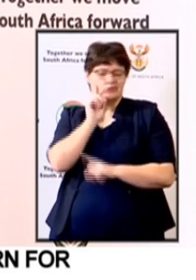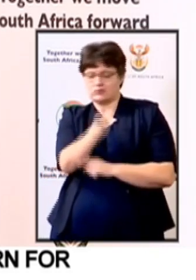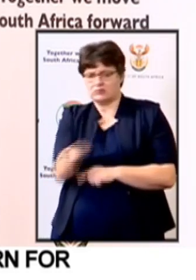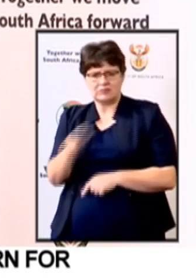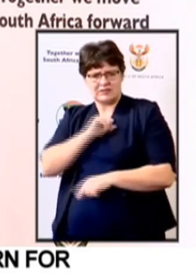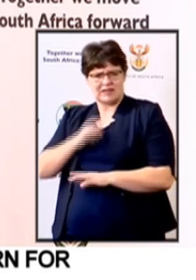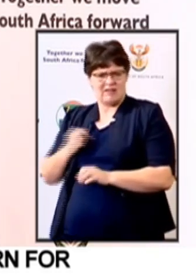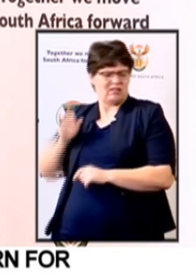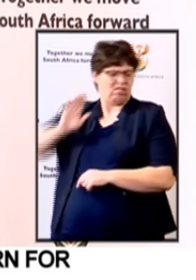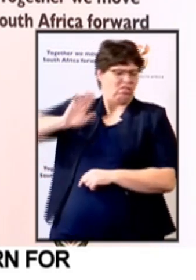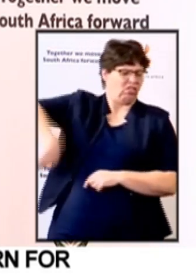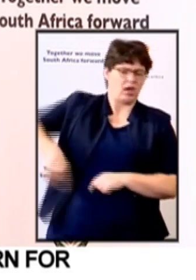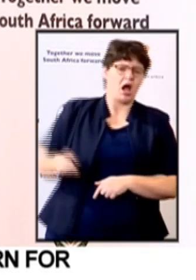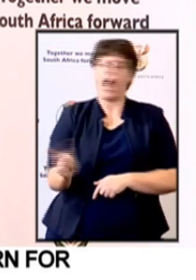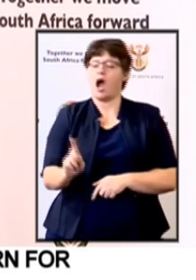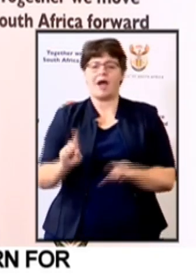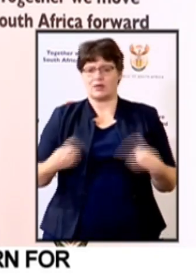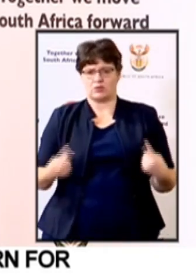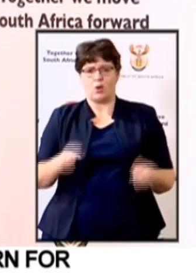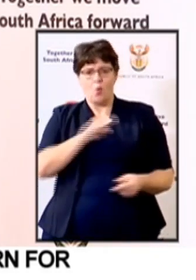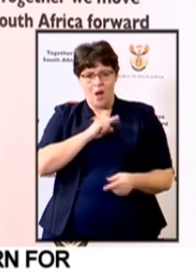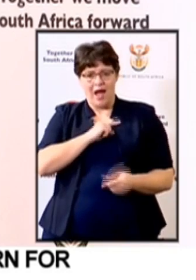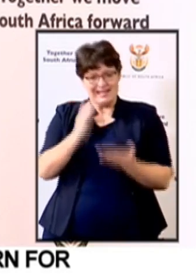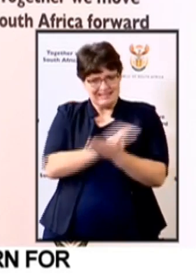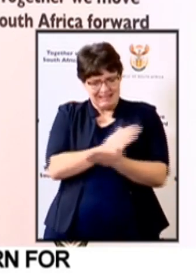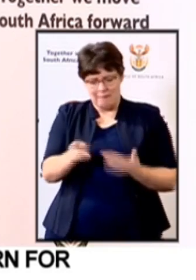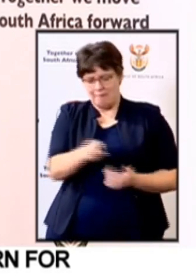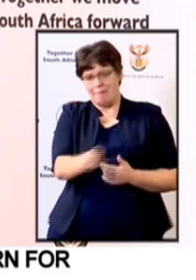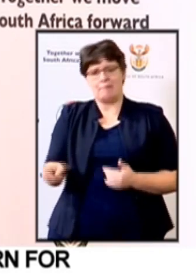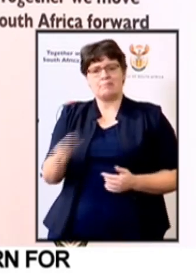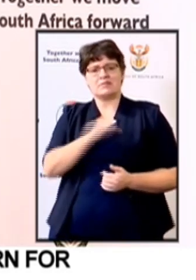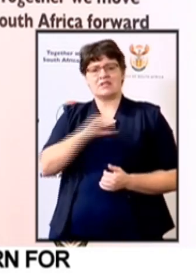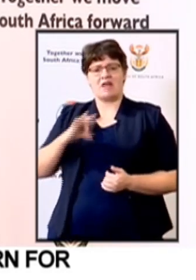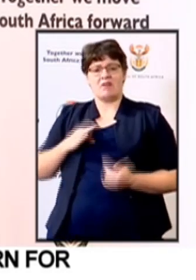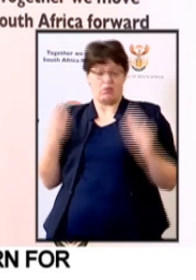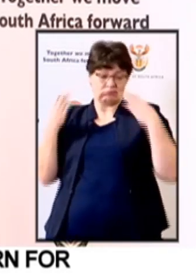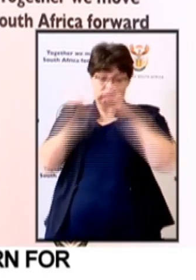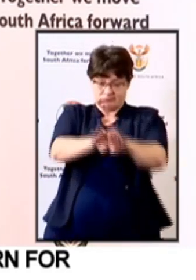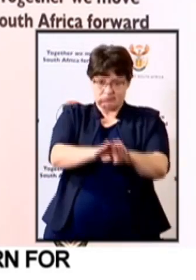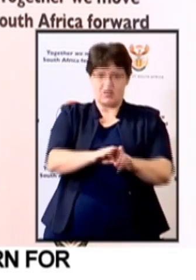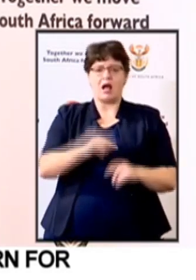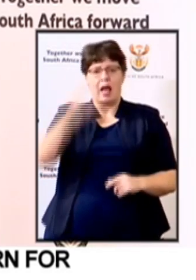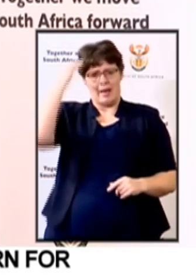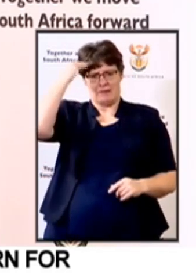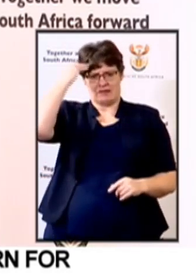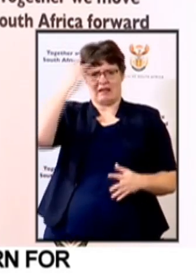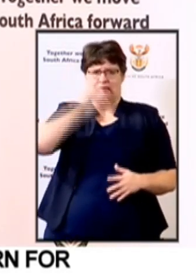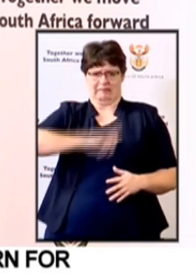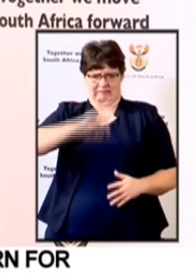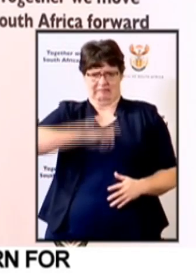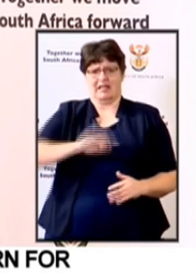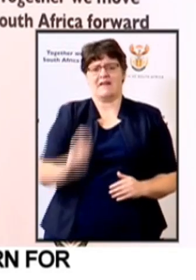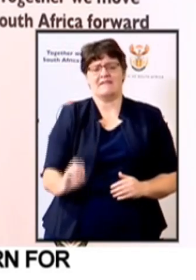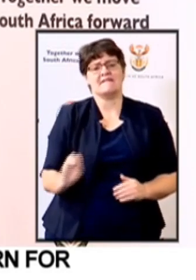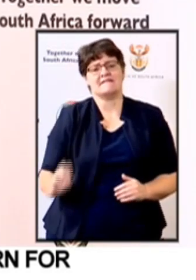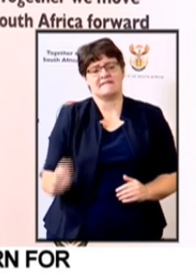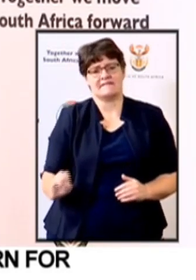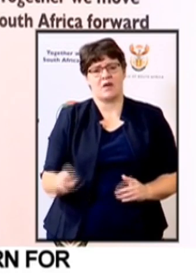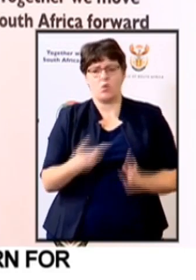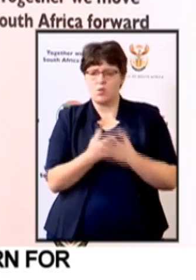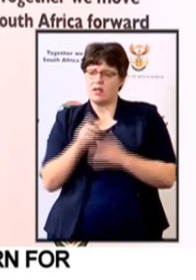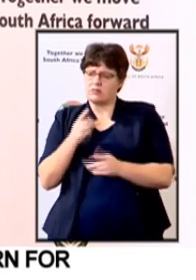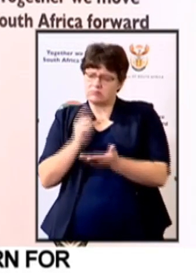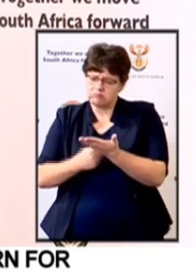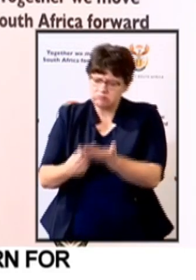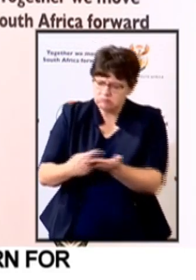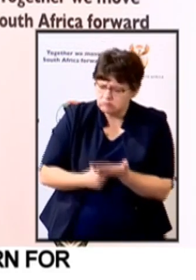know the mental health effects of this period that we're in currently to some of the employees. So we need, as part